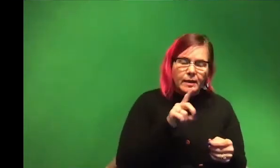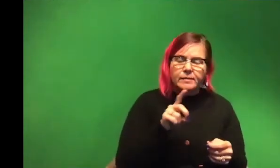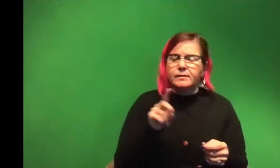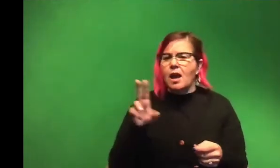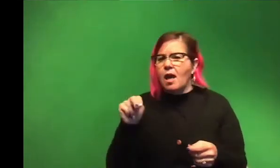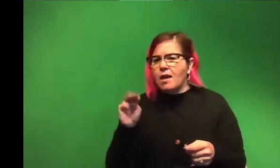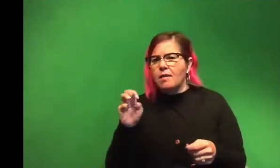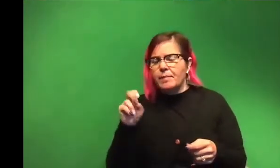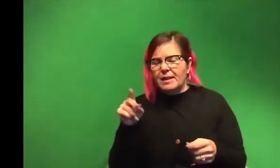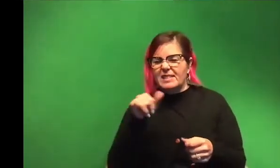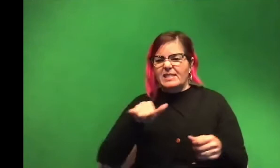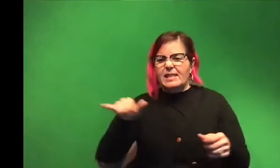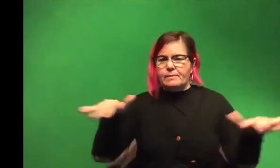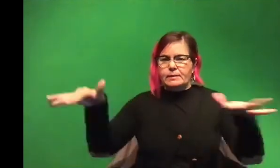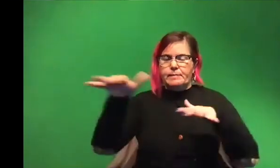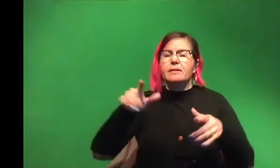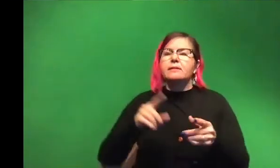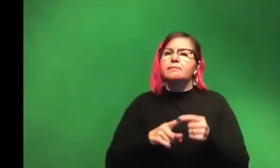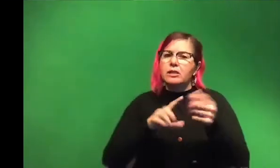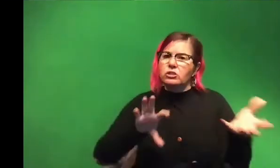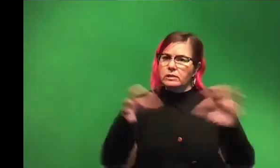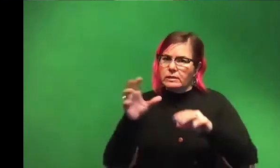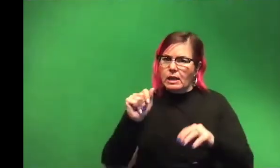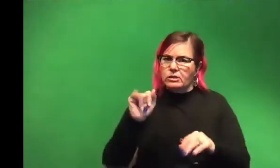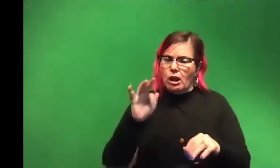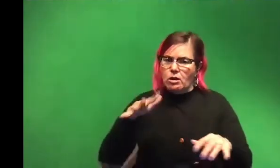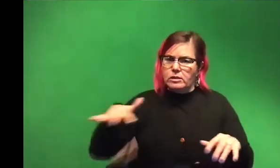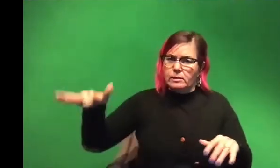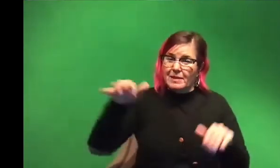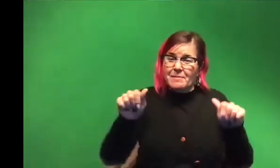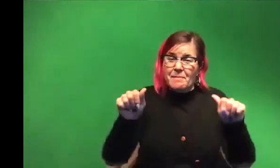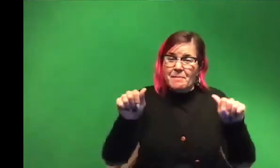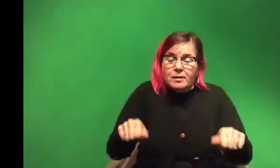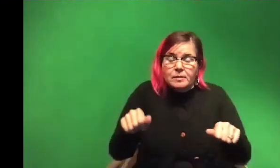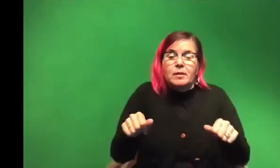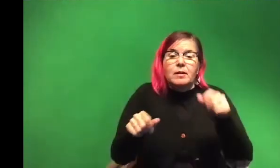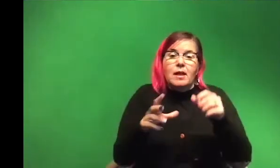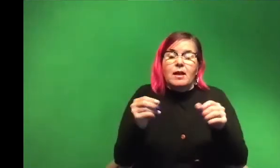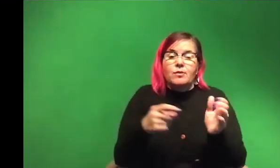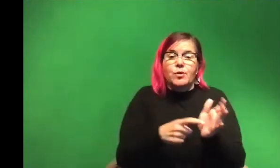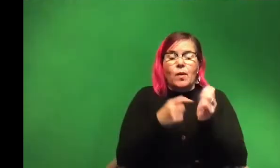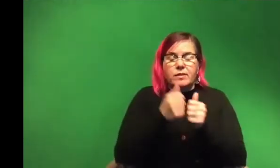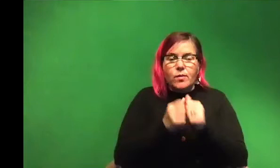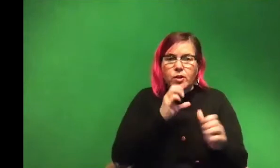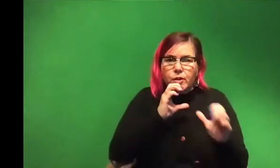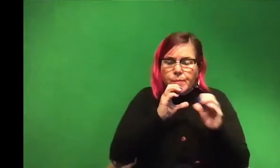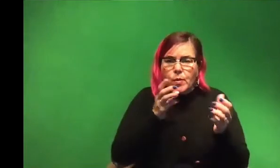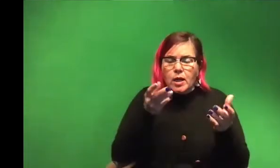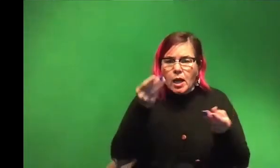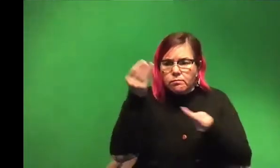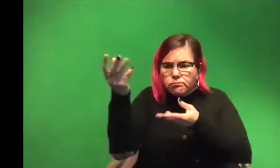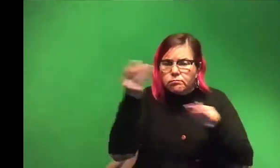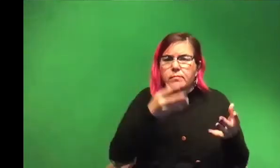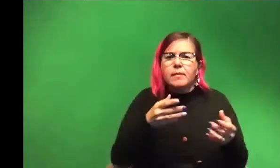airspace, especially in disaster airspace. It is possible, and it requires that everybody communicates and again has that